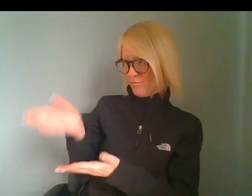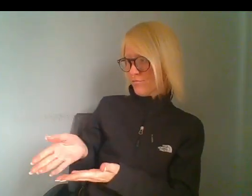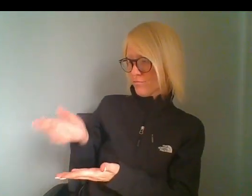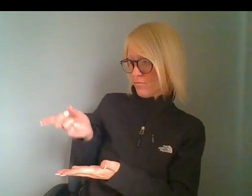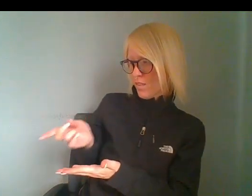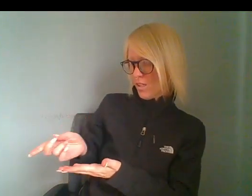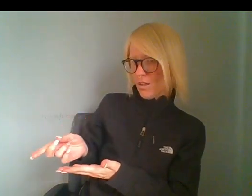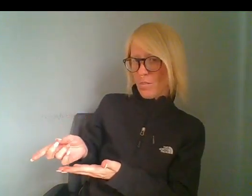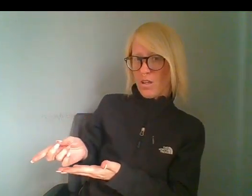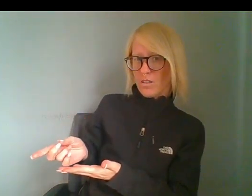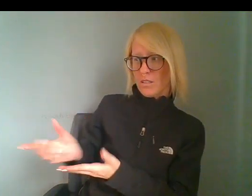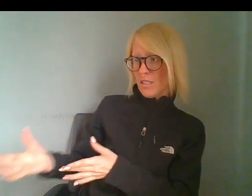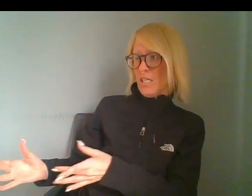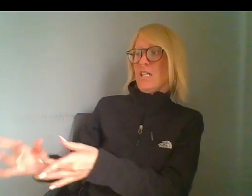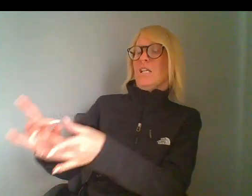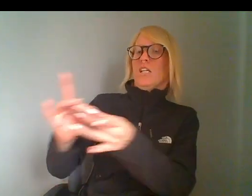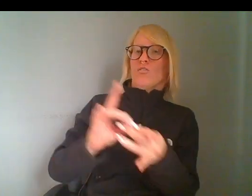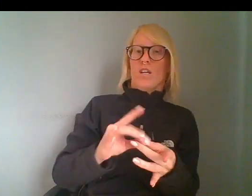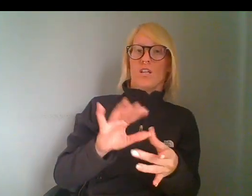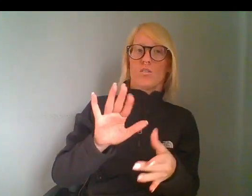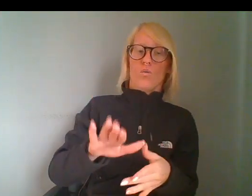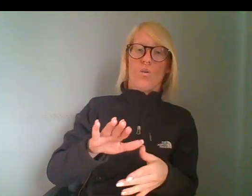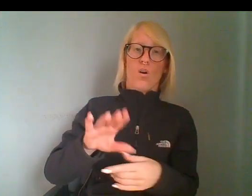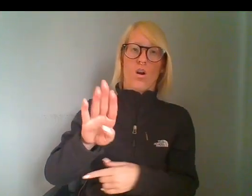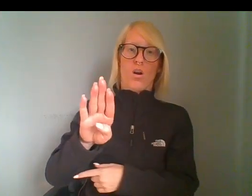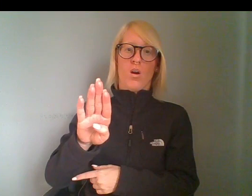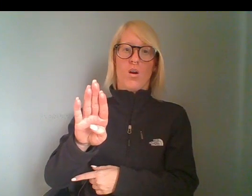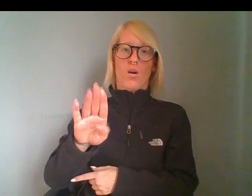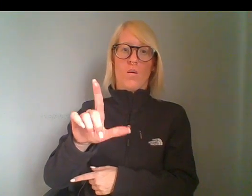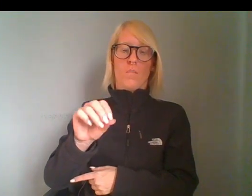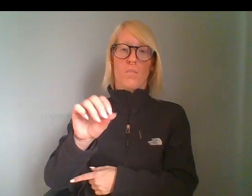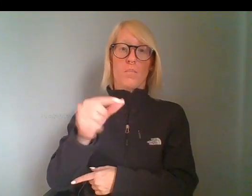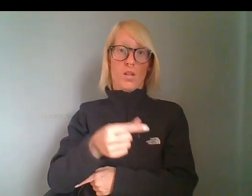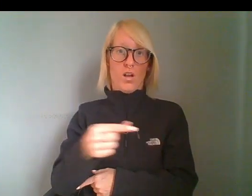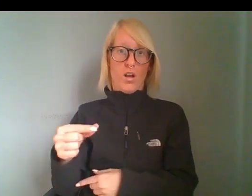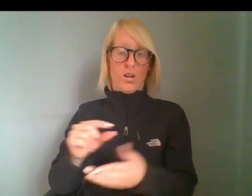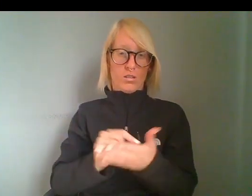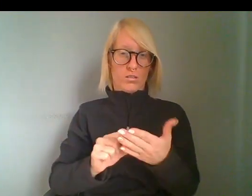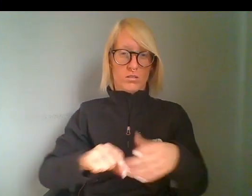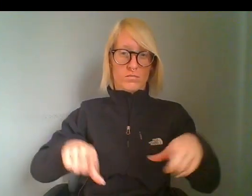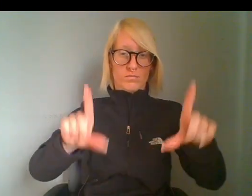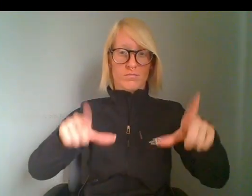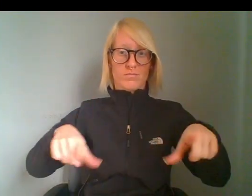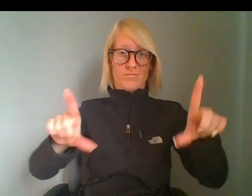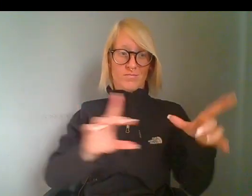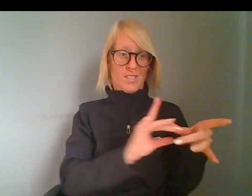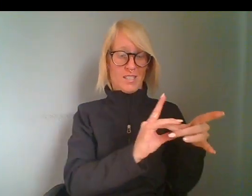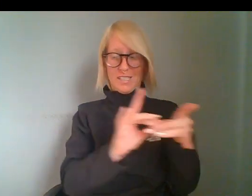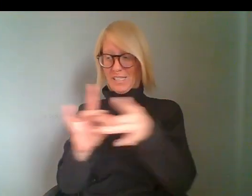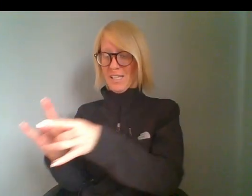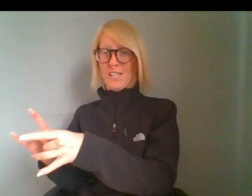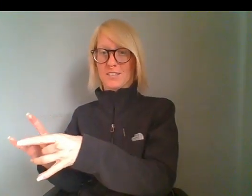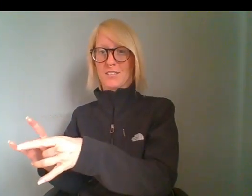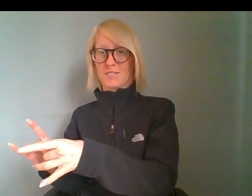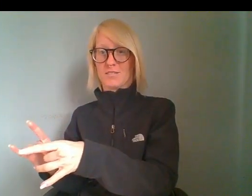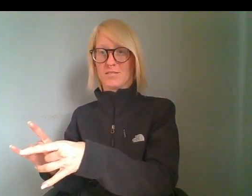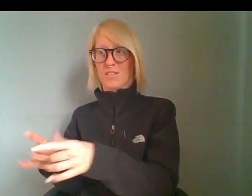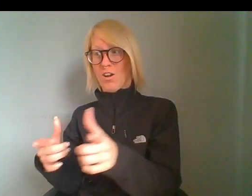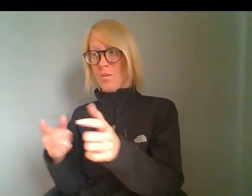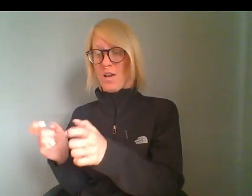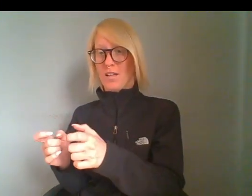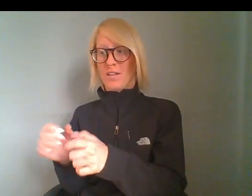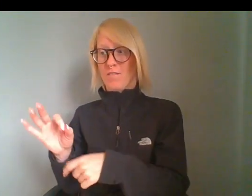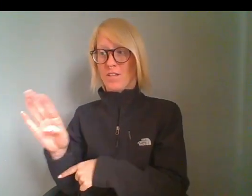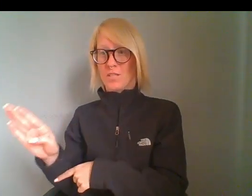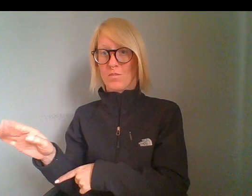your blog with Facebook? These were actually blog posts that were done, and they were automatically fed into Facebook. So that